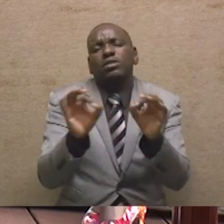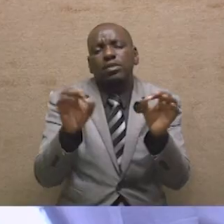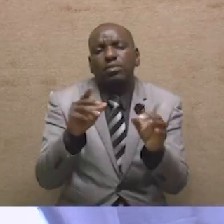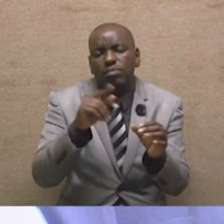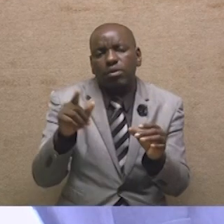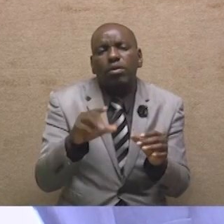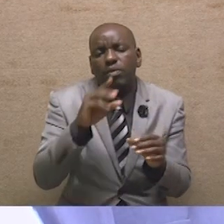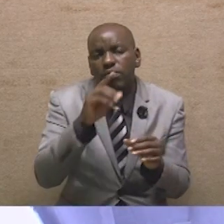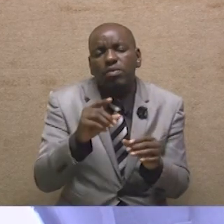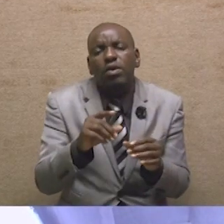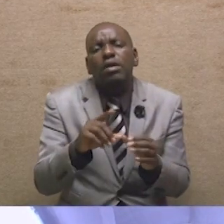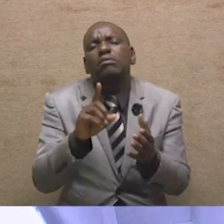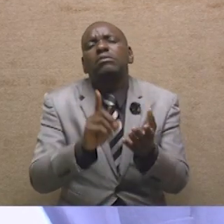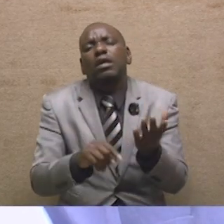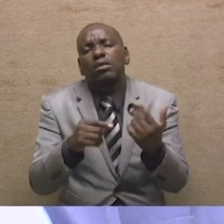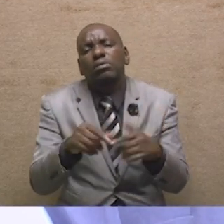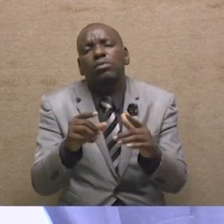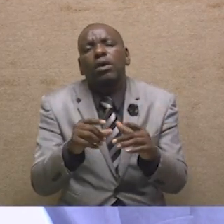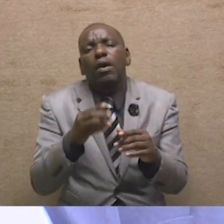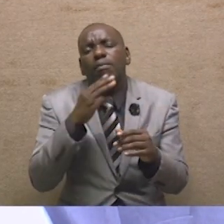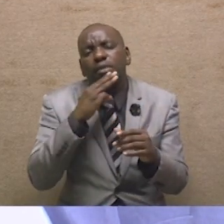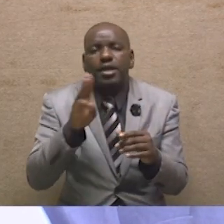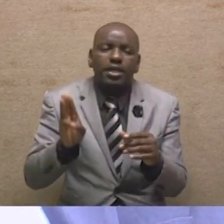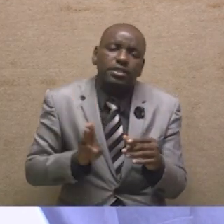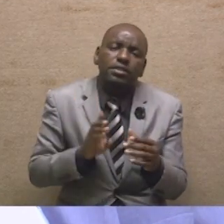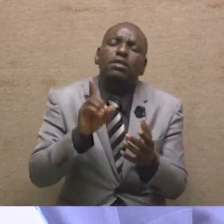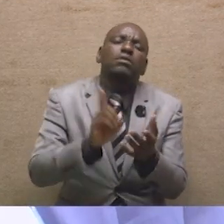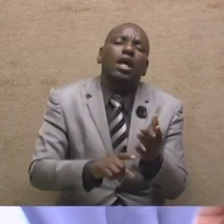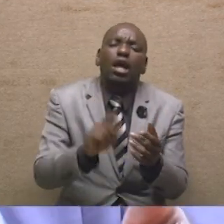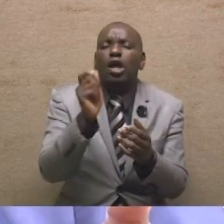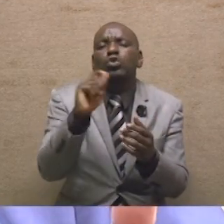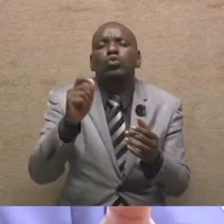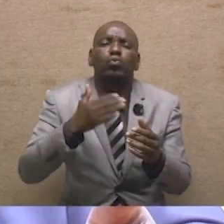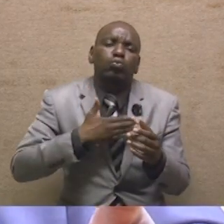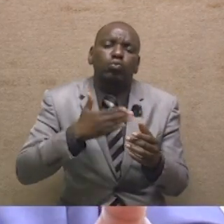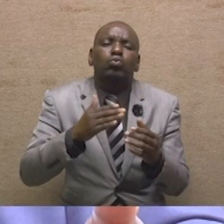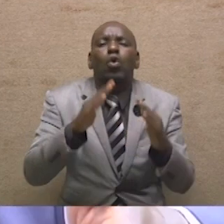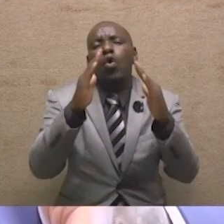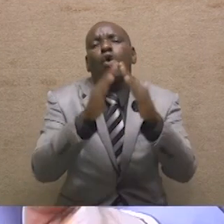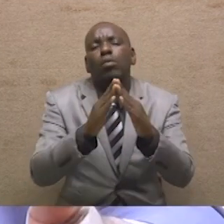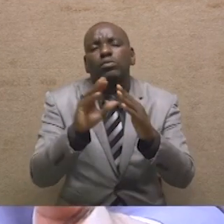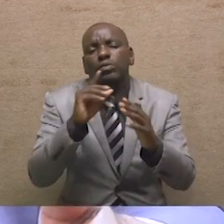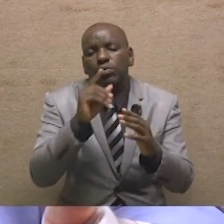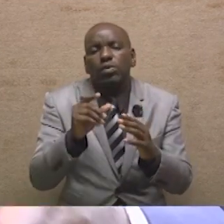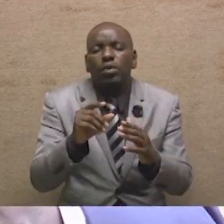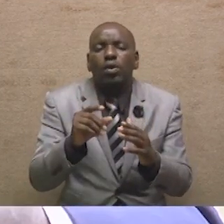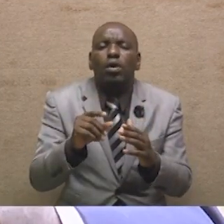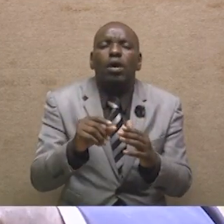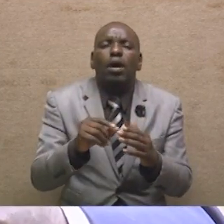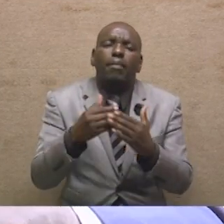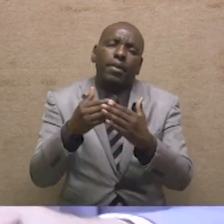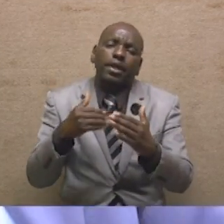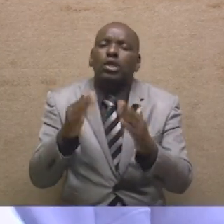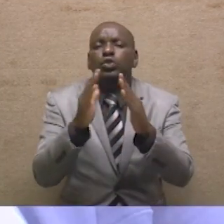sizes are not to their liking, then sometimes parents are forming their own schools in